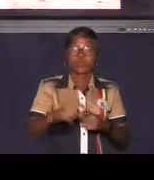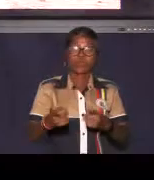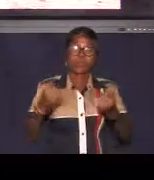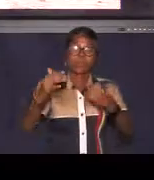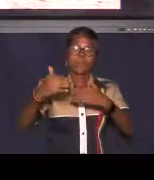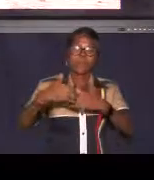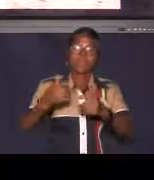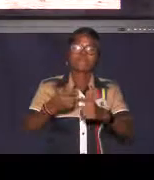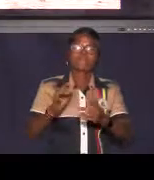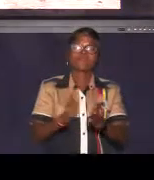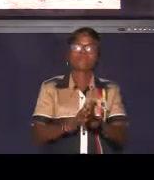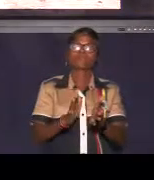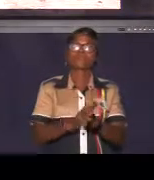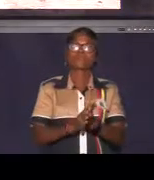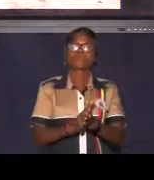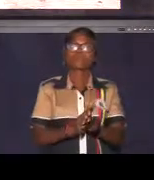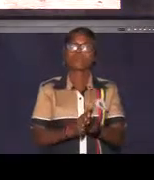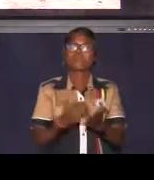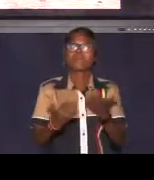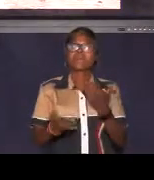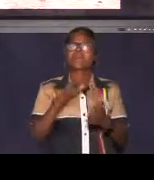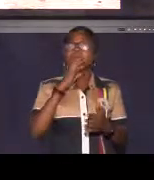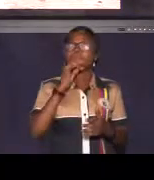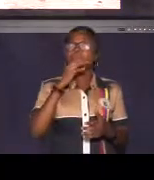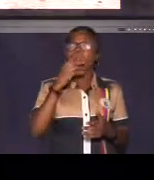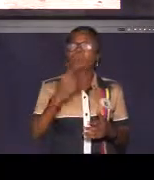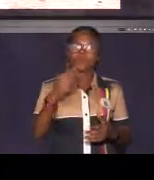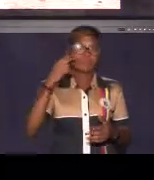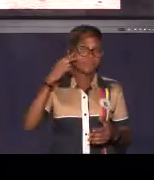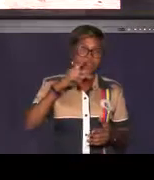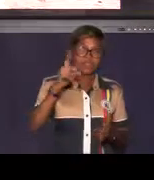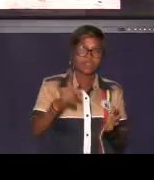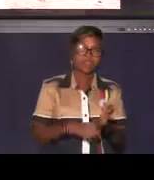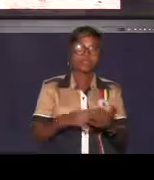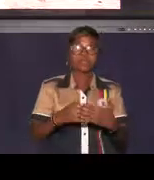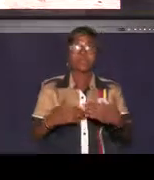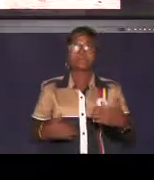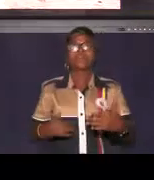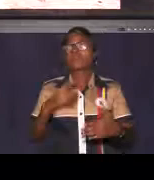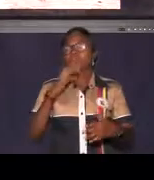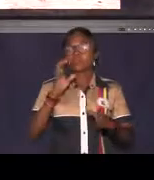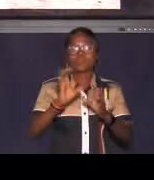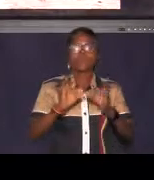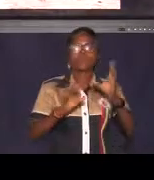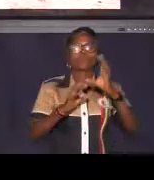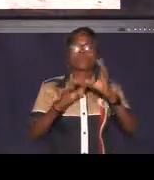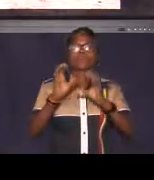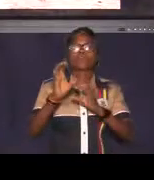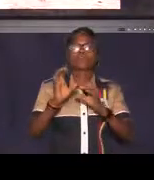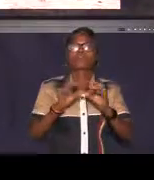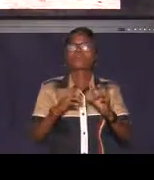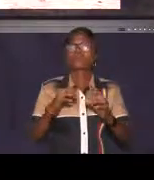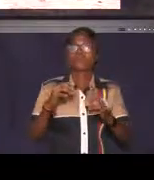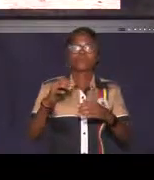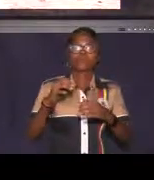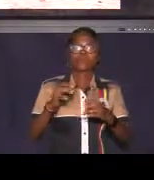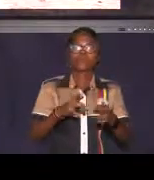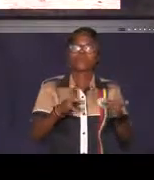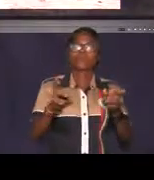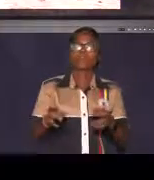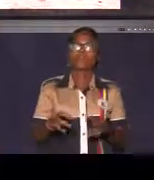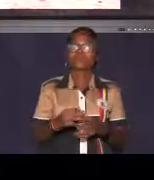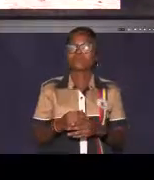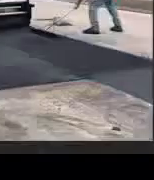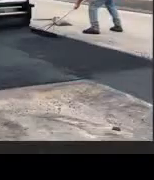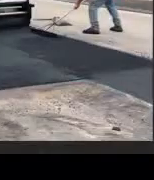home or going back from school, maybe you have witnessed where you are trying to construct roads. You see this